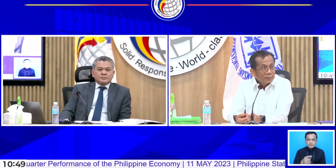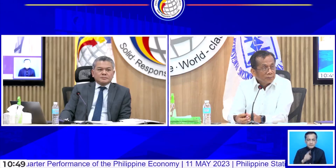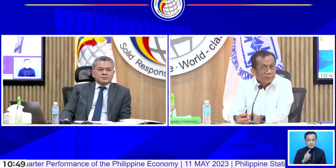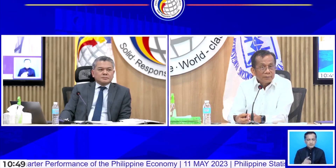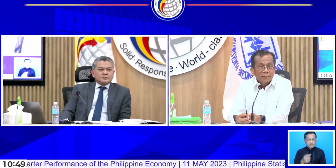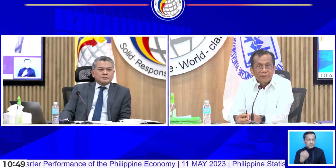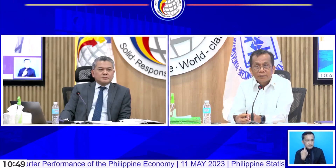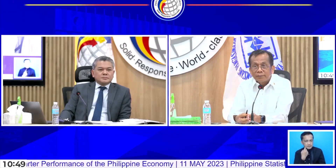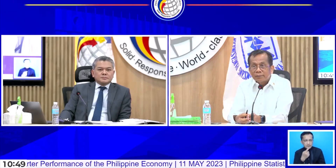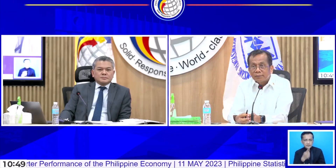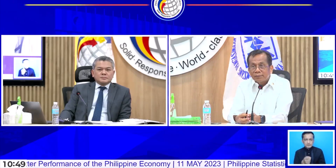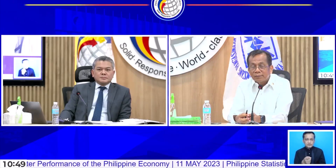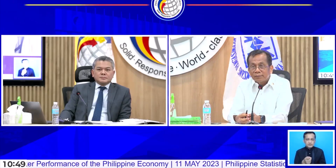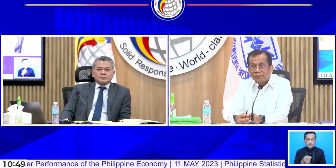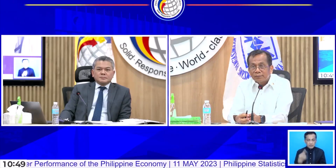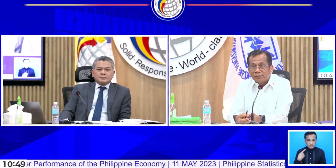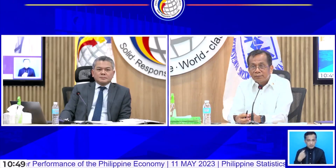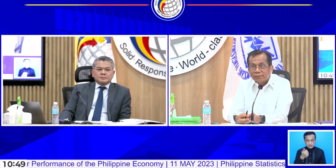persons?